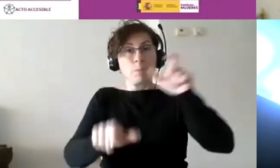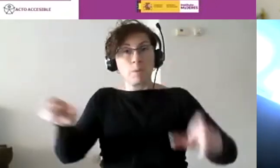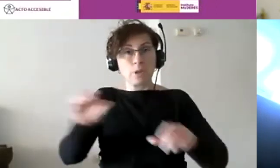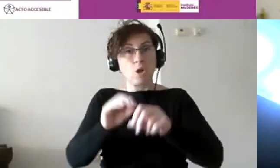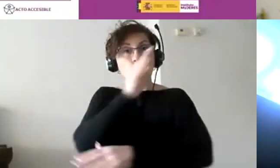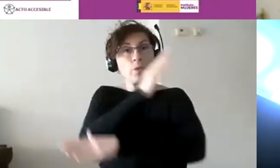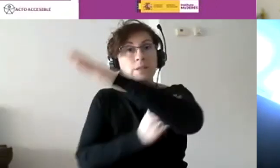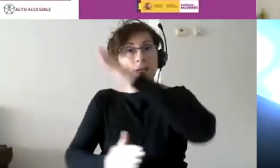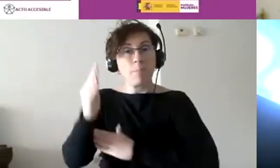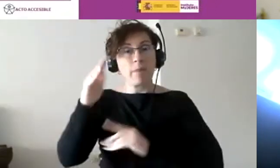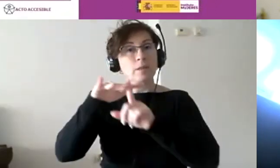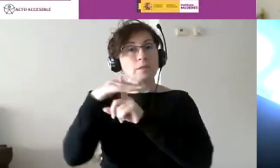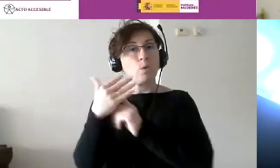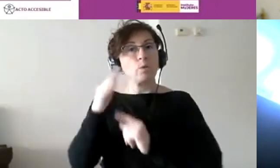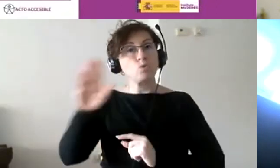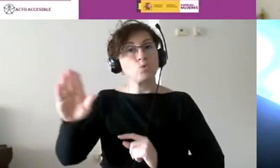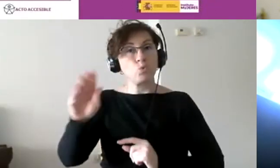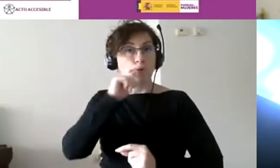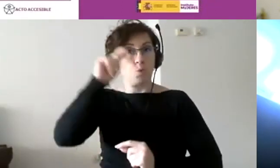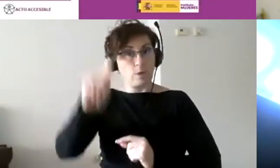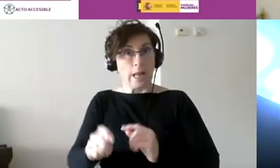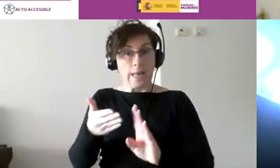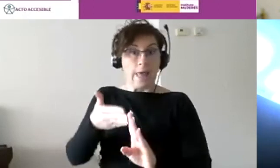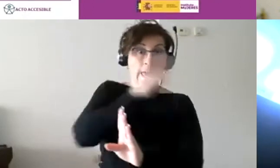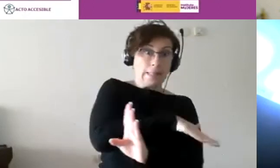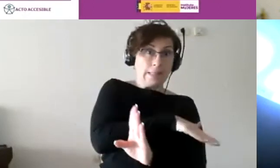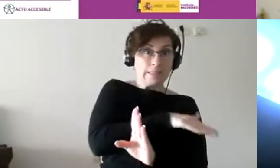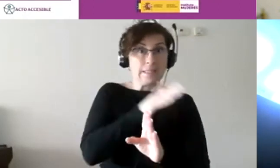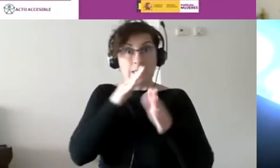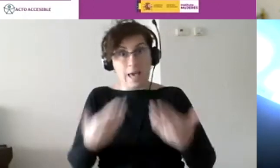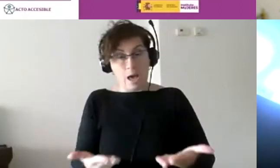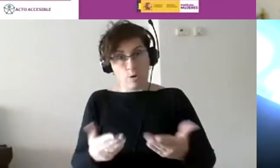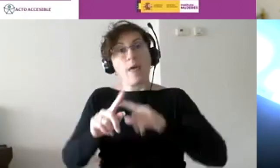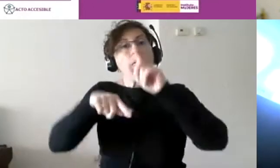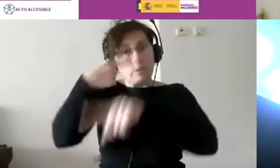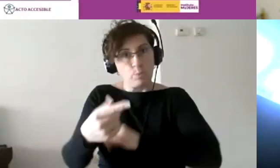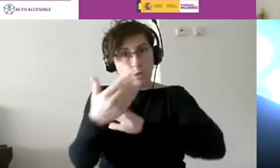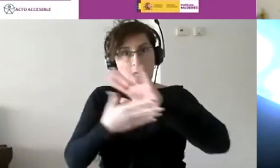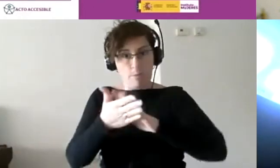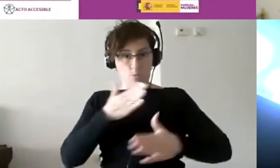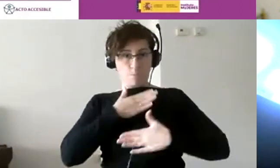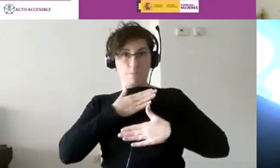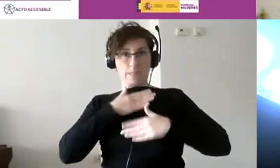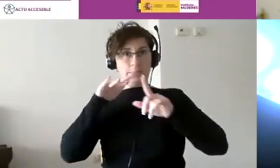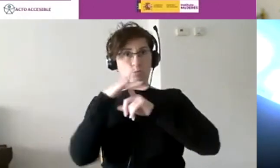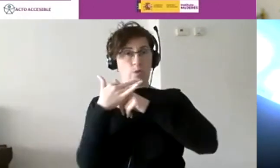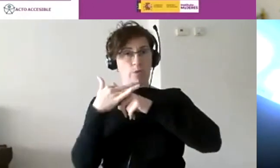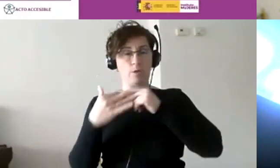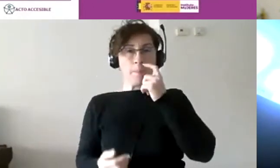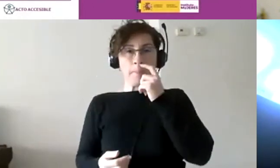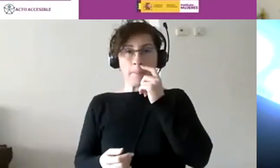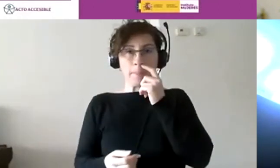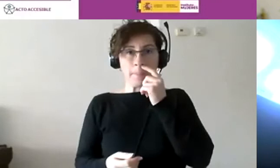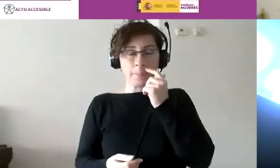family and my situation, because as I put in chat, I have a disability, I'm a woman with a disability, and I have a kid